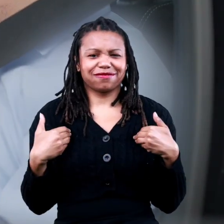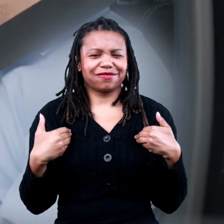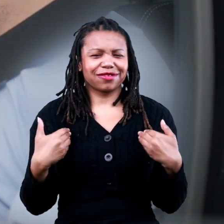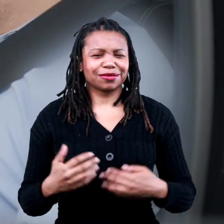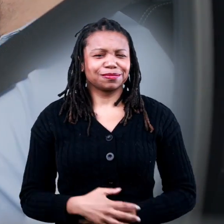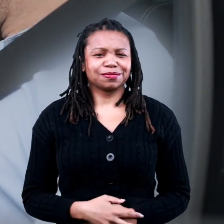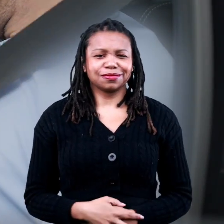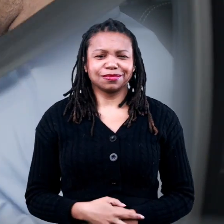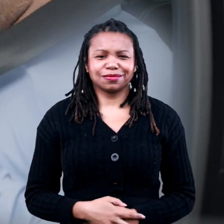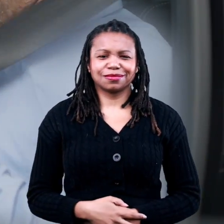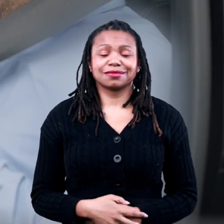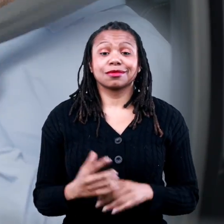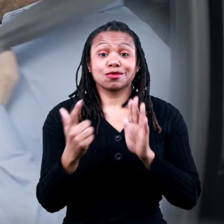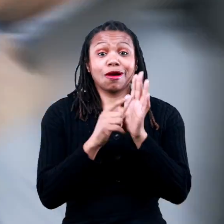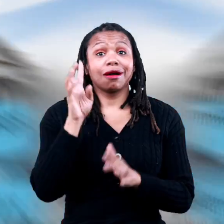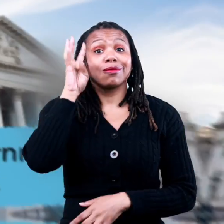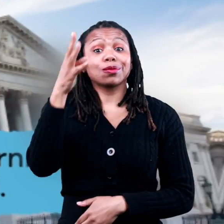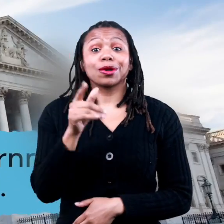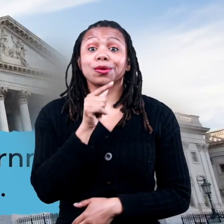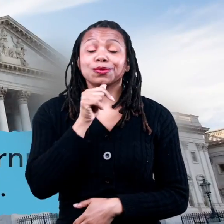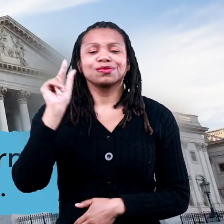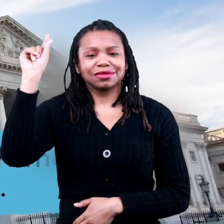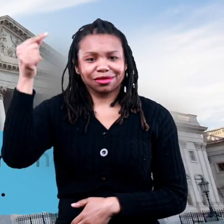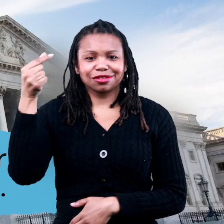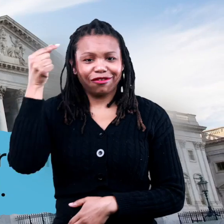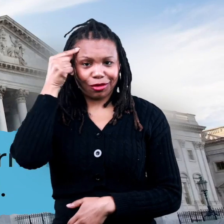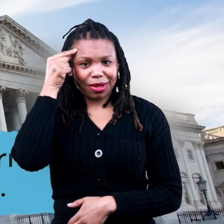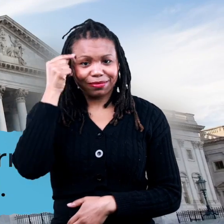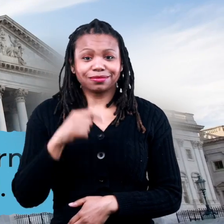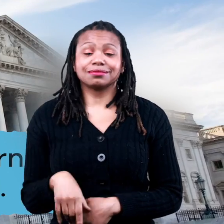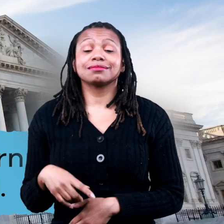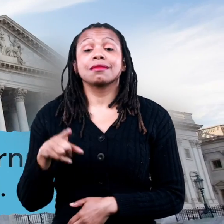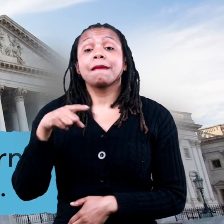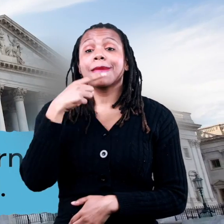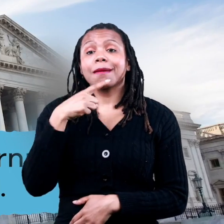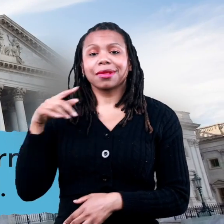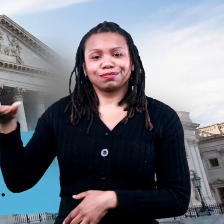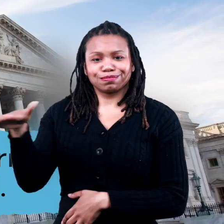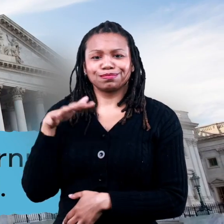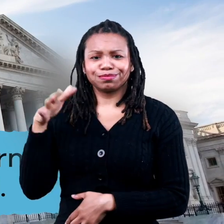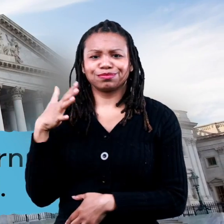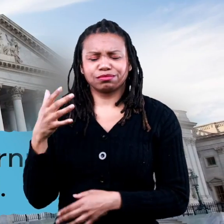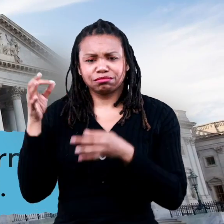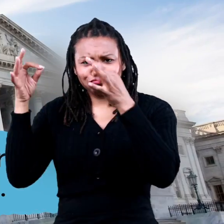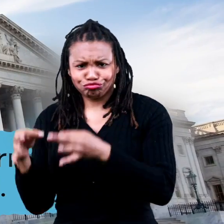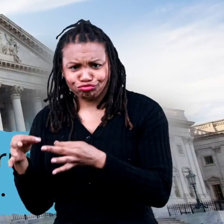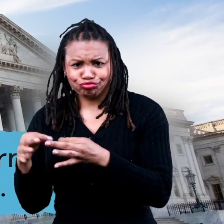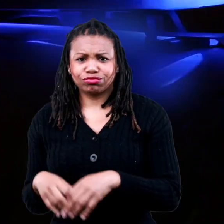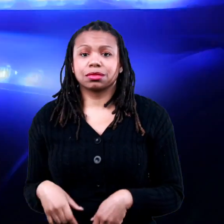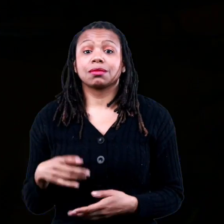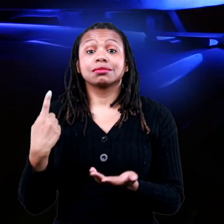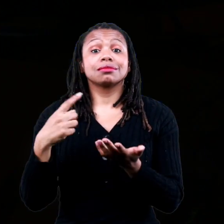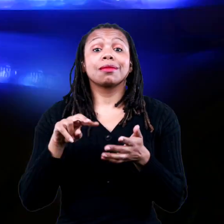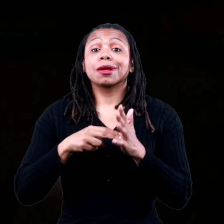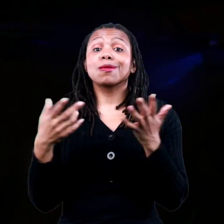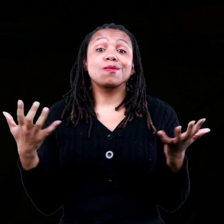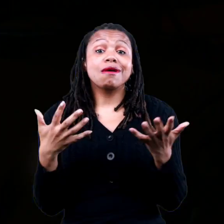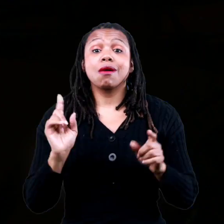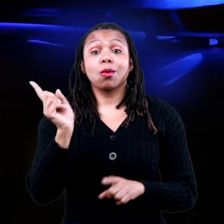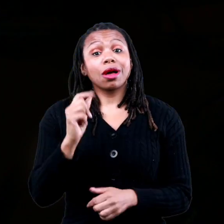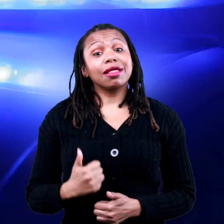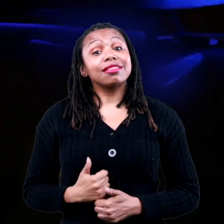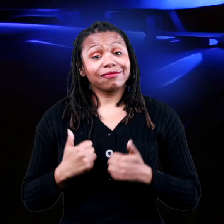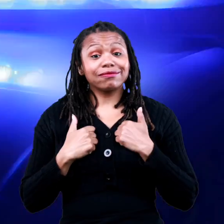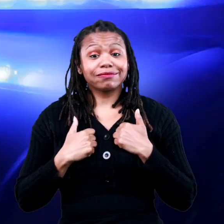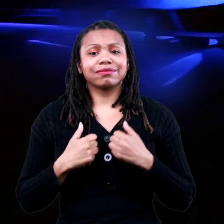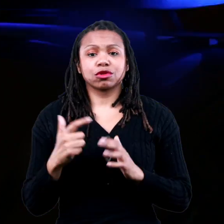and serve different purposes. A law is created by the government and publicly enforced, meaning that,